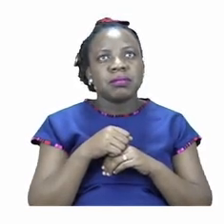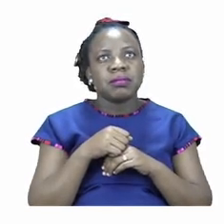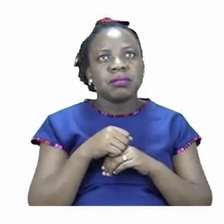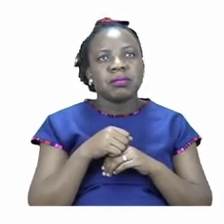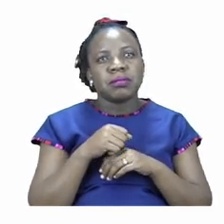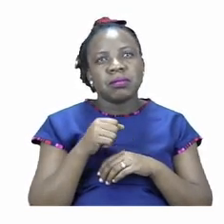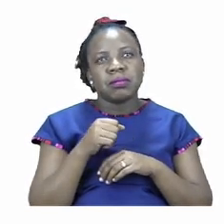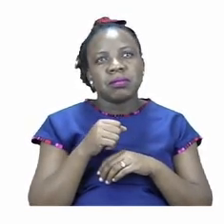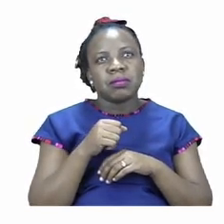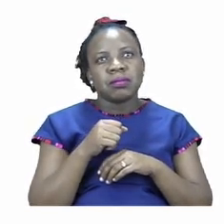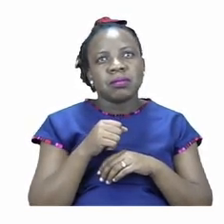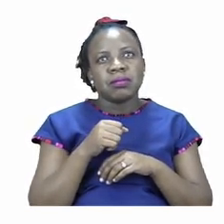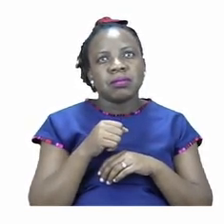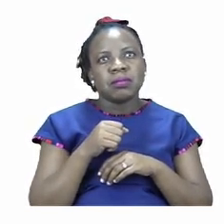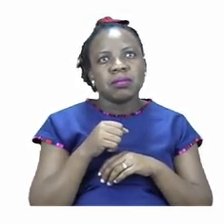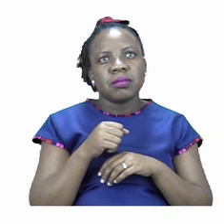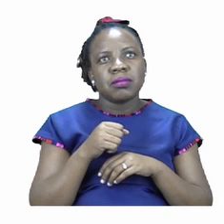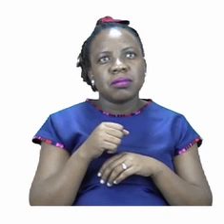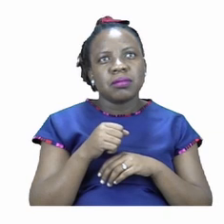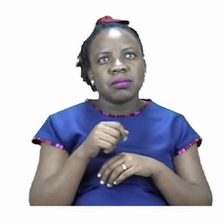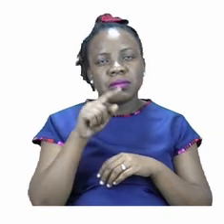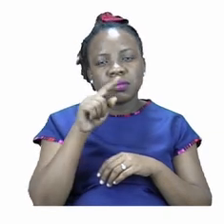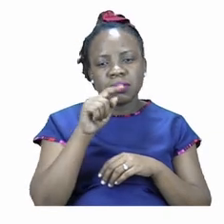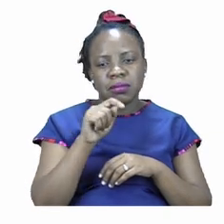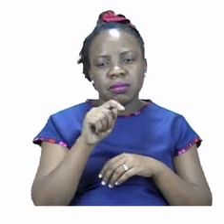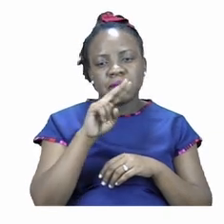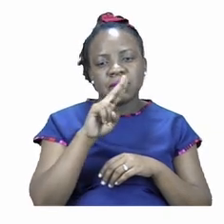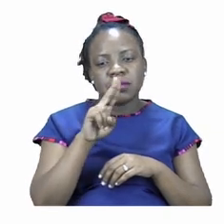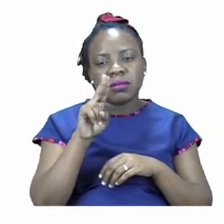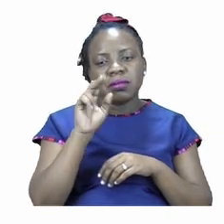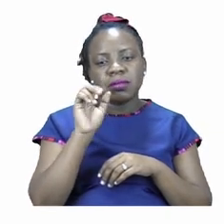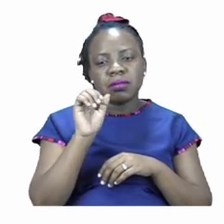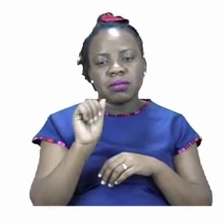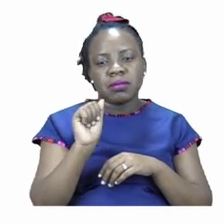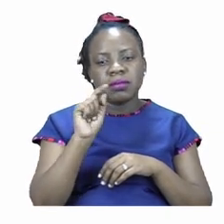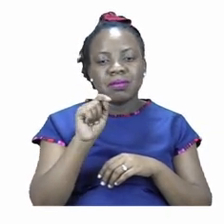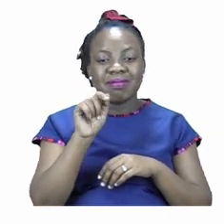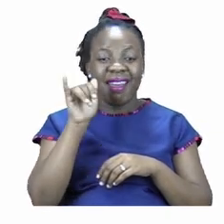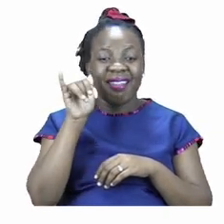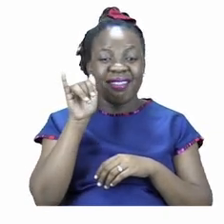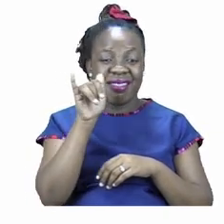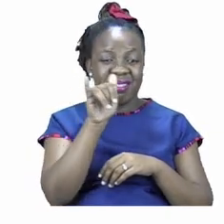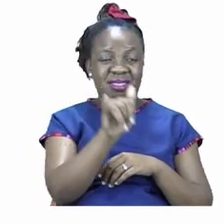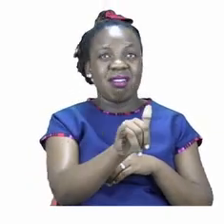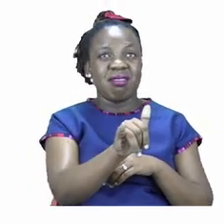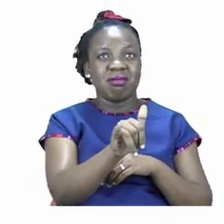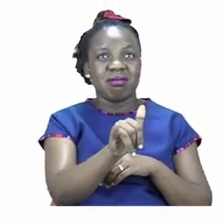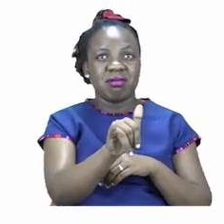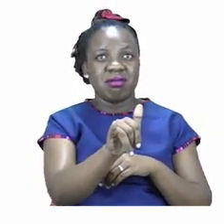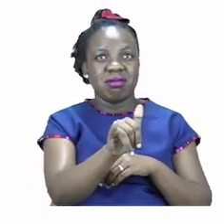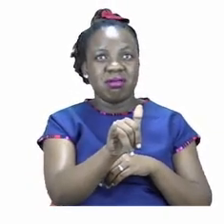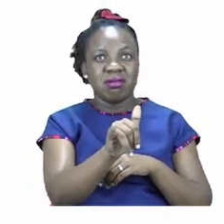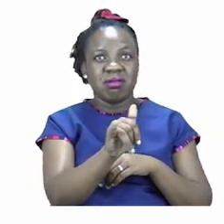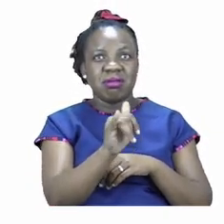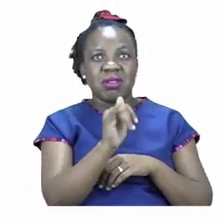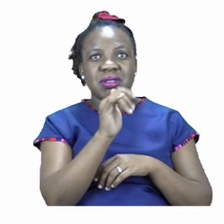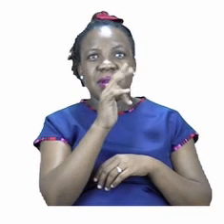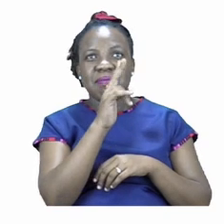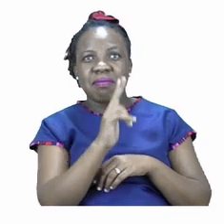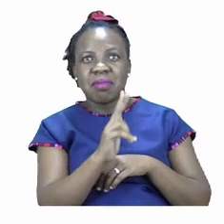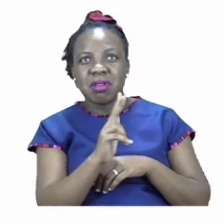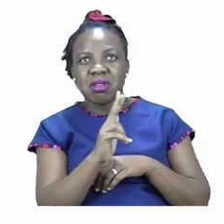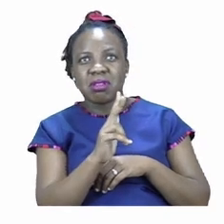For the word that, let's look at the word that. Do we use that for a person, place, or thing that is